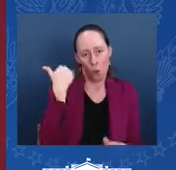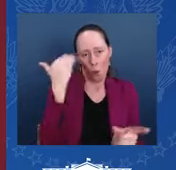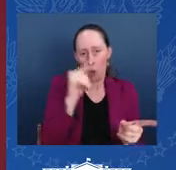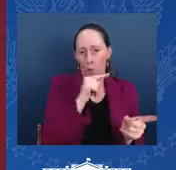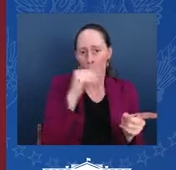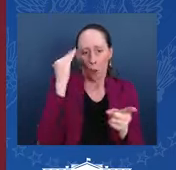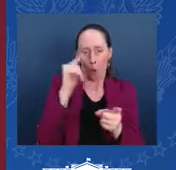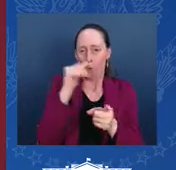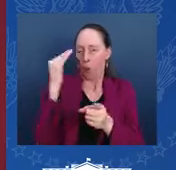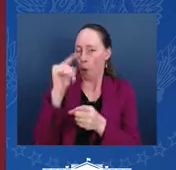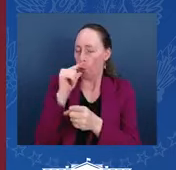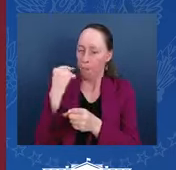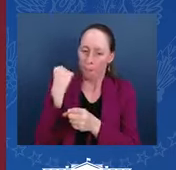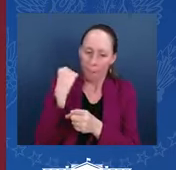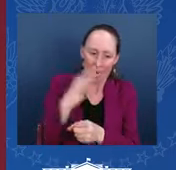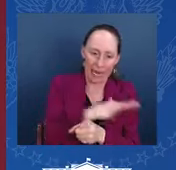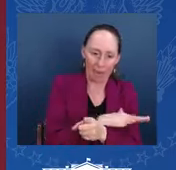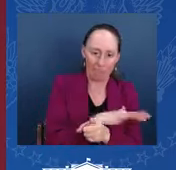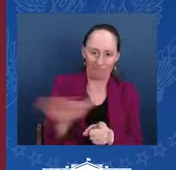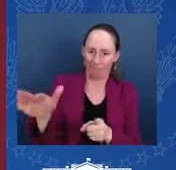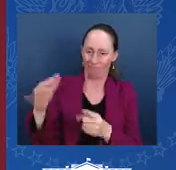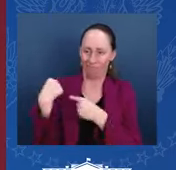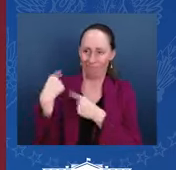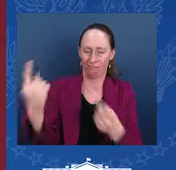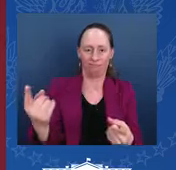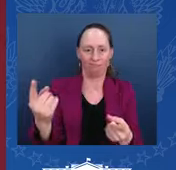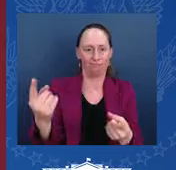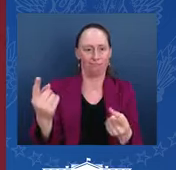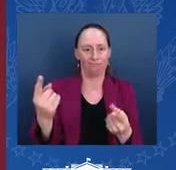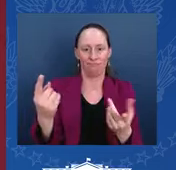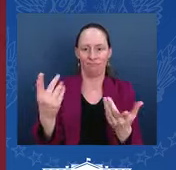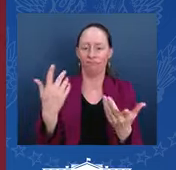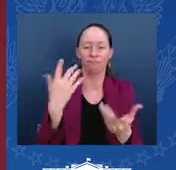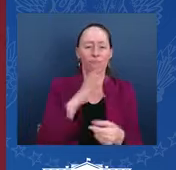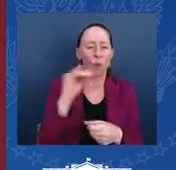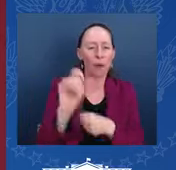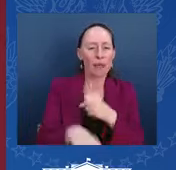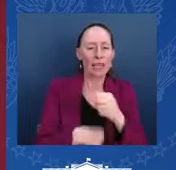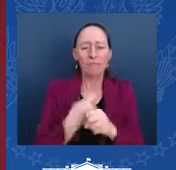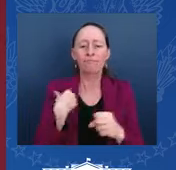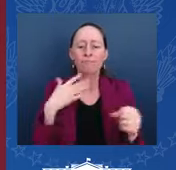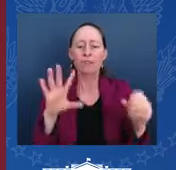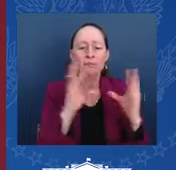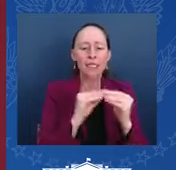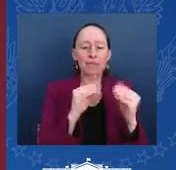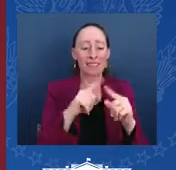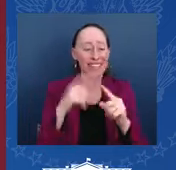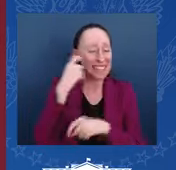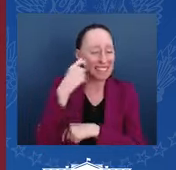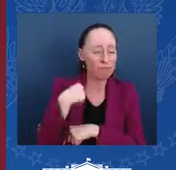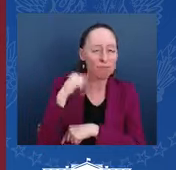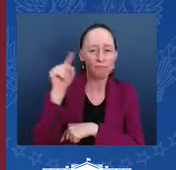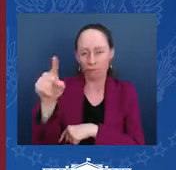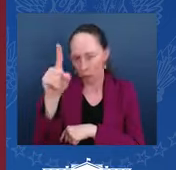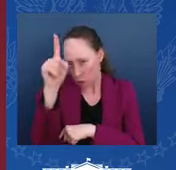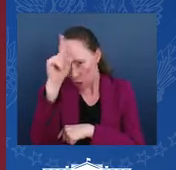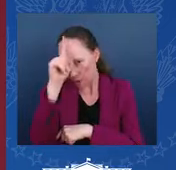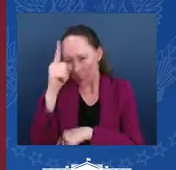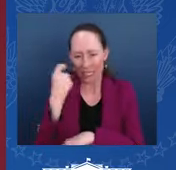Every international meeting I attend, including just being in Germany, as we're walking out, whether it's the G20 or